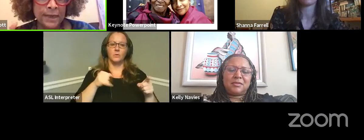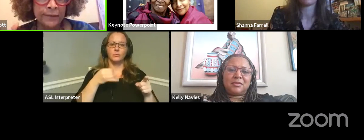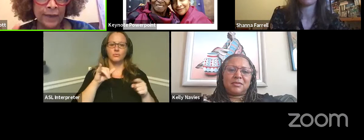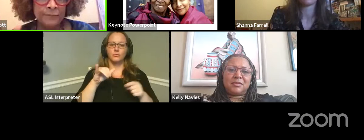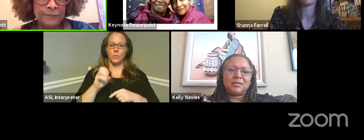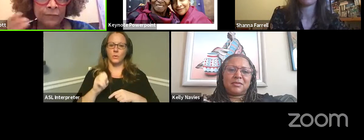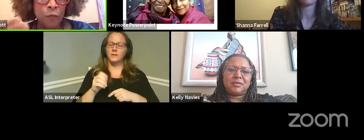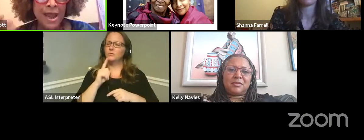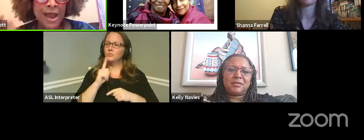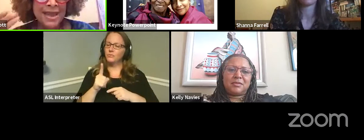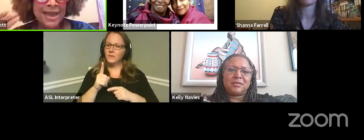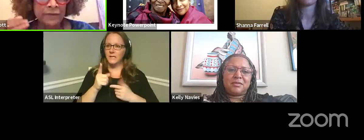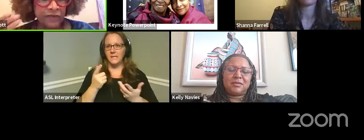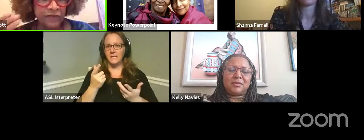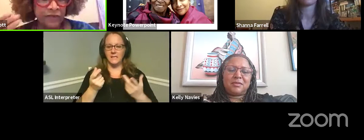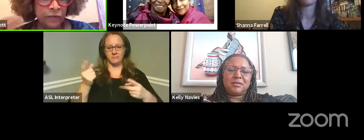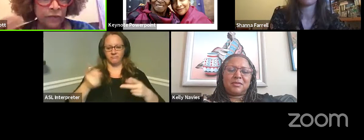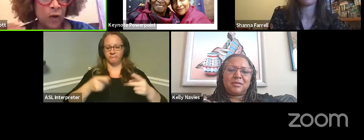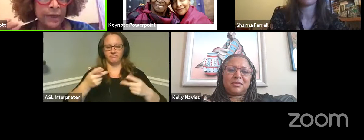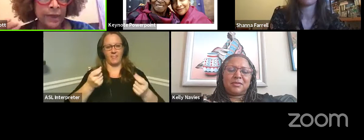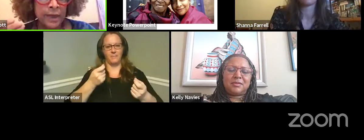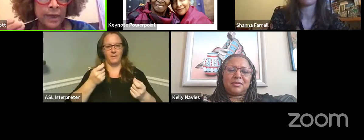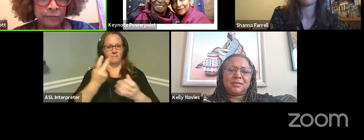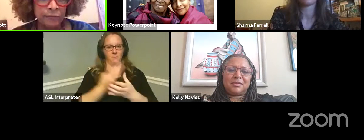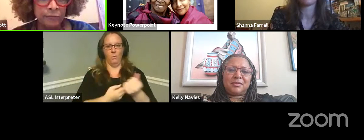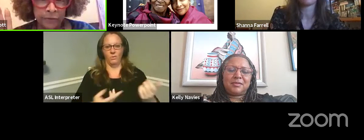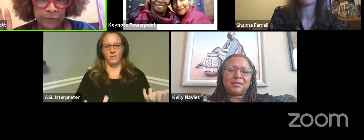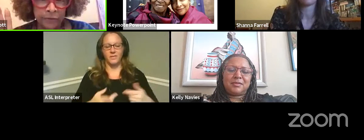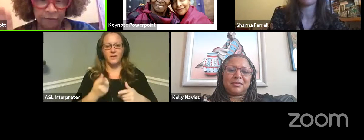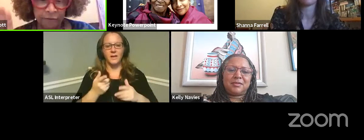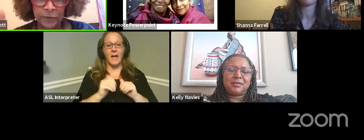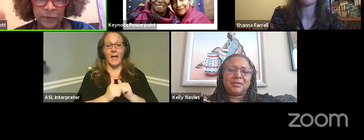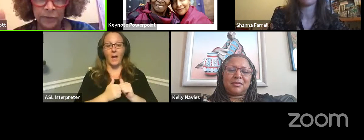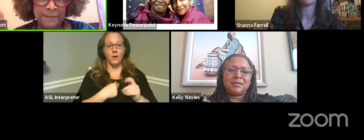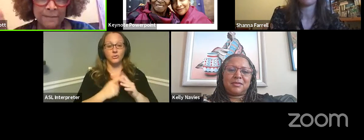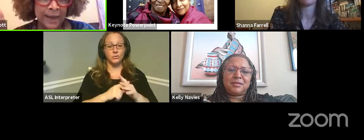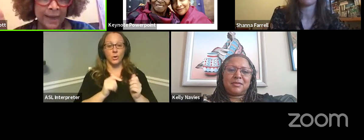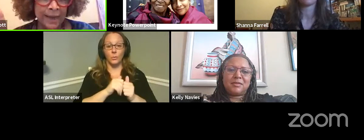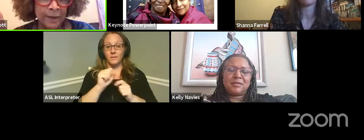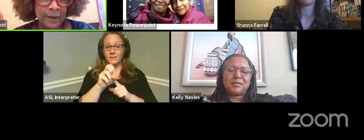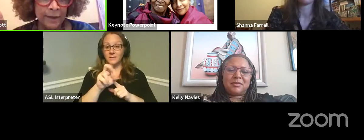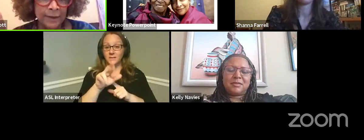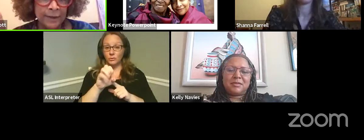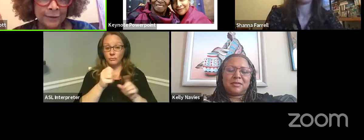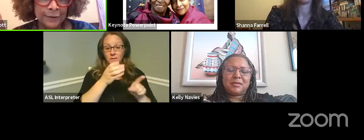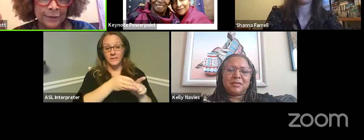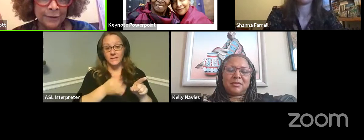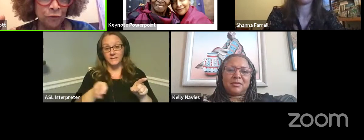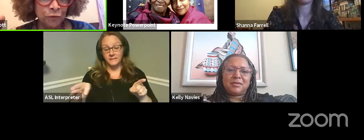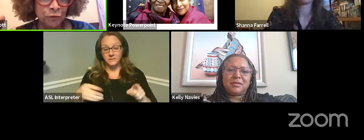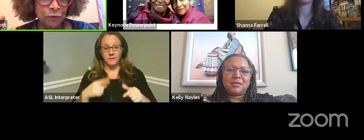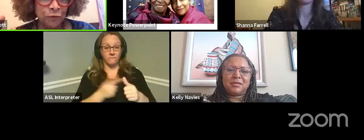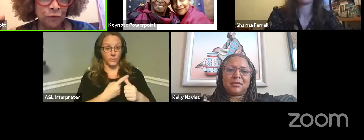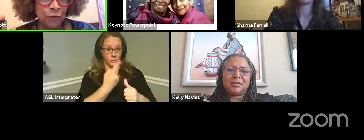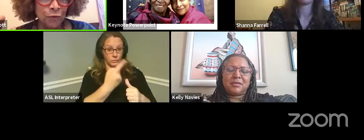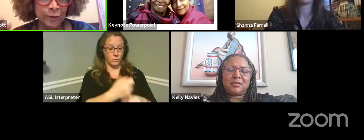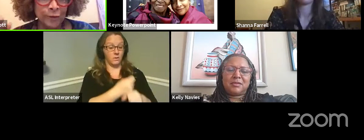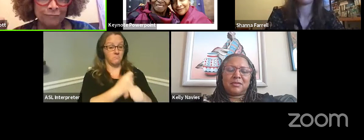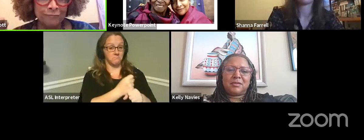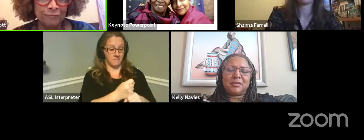Many times the way I get series going is because the first piece I made opens the door